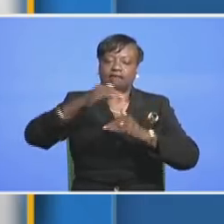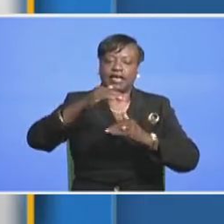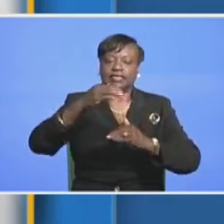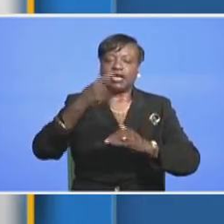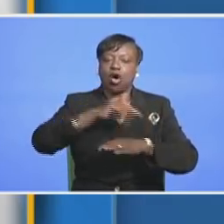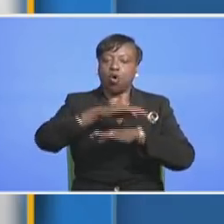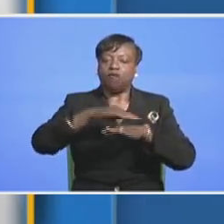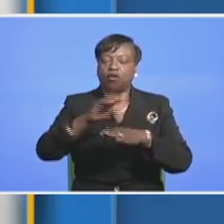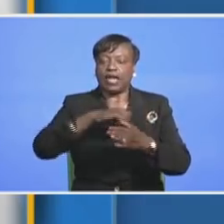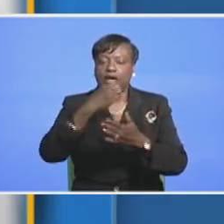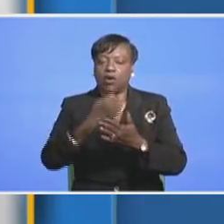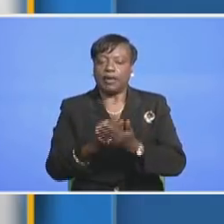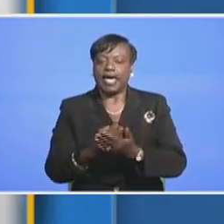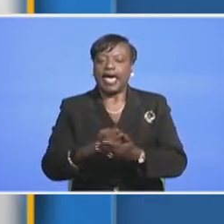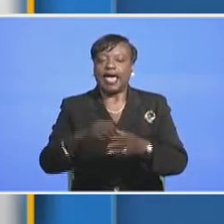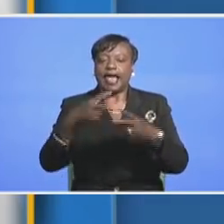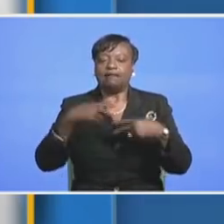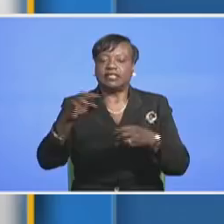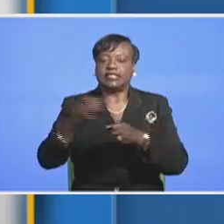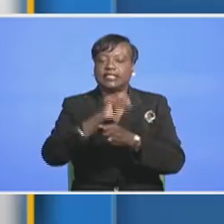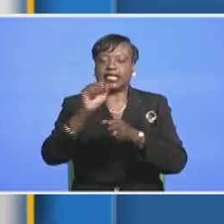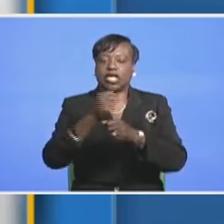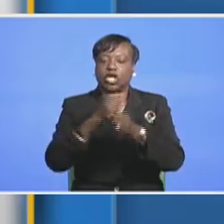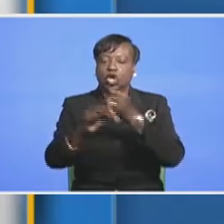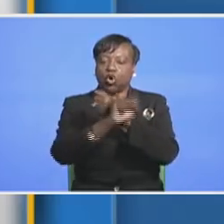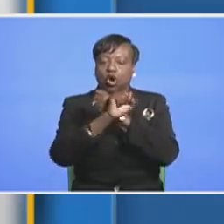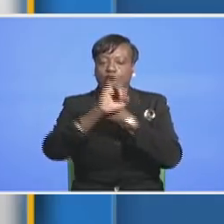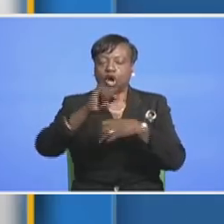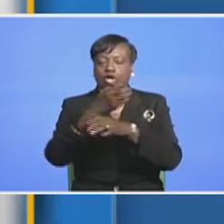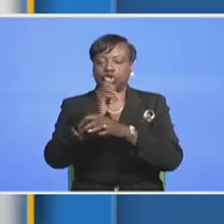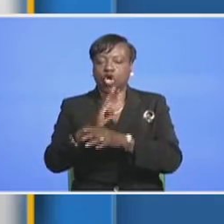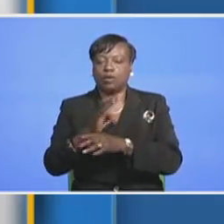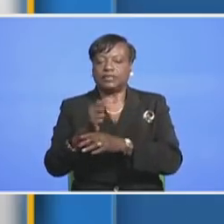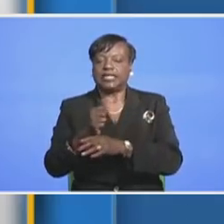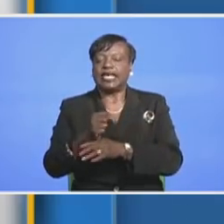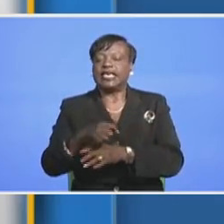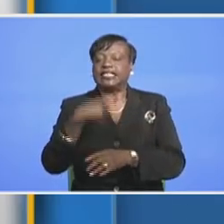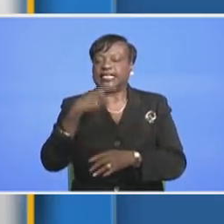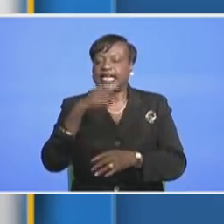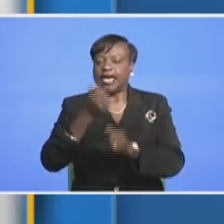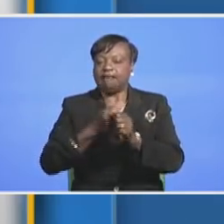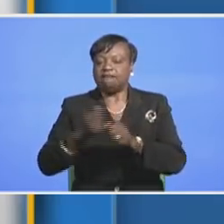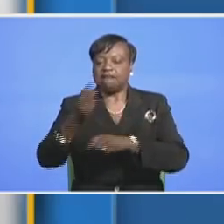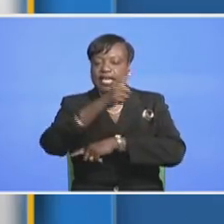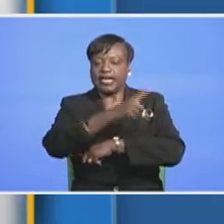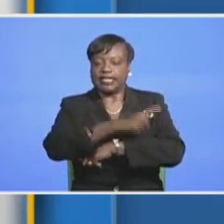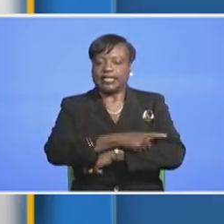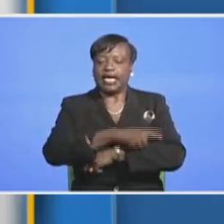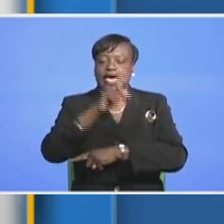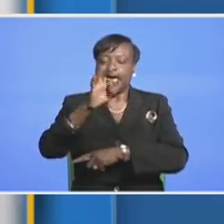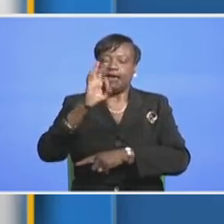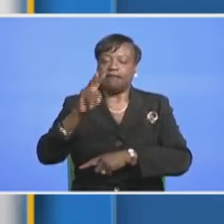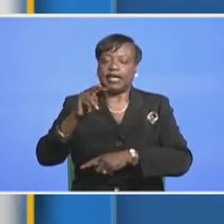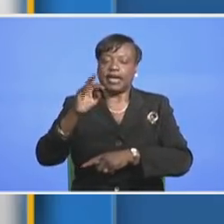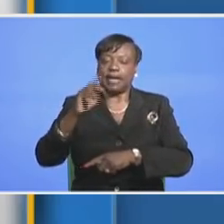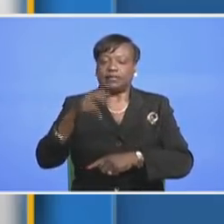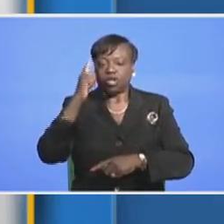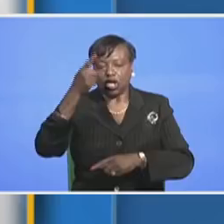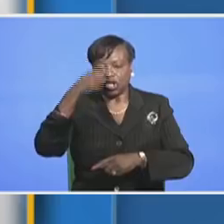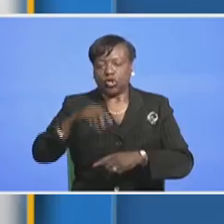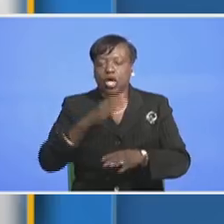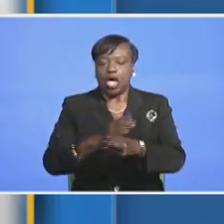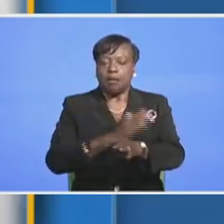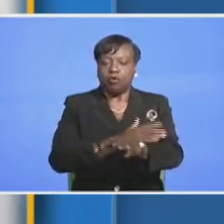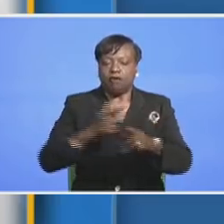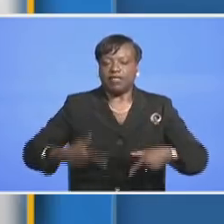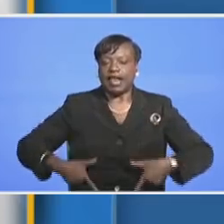good-paying and secure jobs. Each and every day, he notes, the FNM is looking to take steps to improve the lives of all Bahamians and are